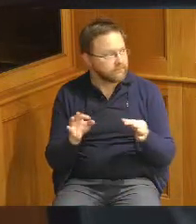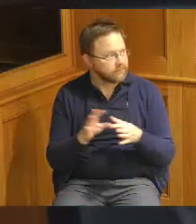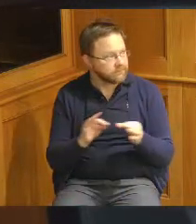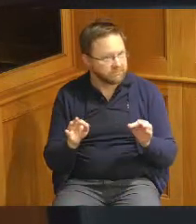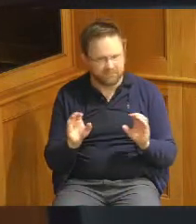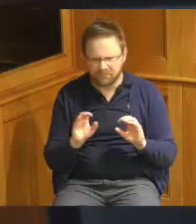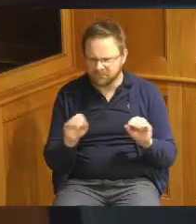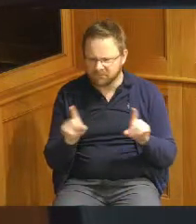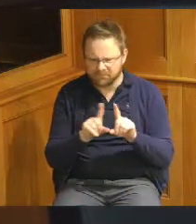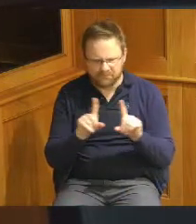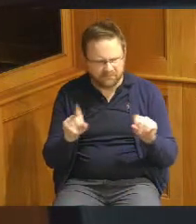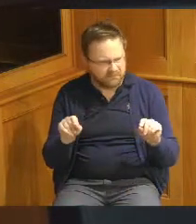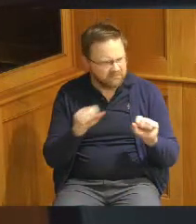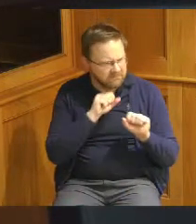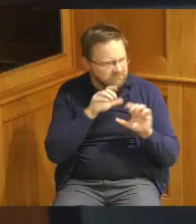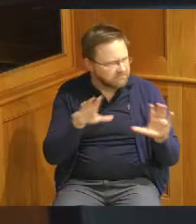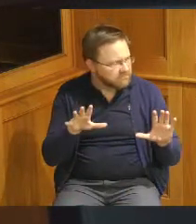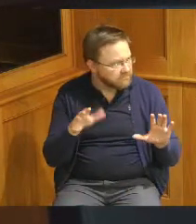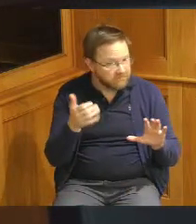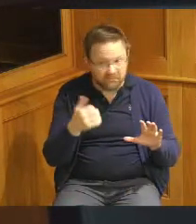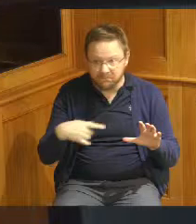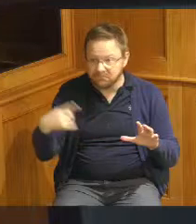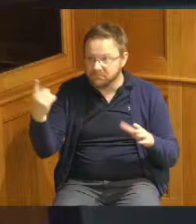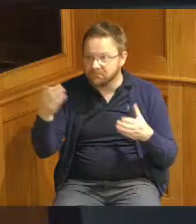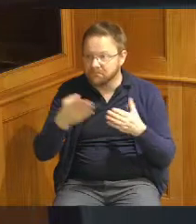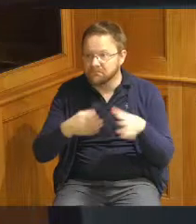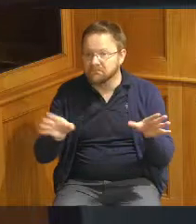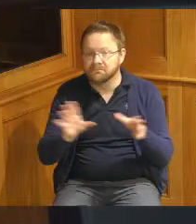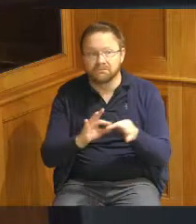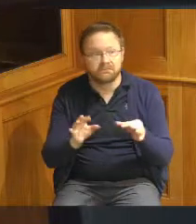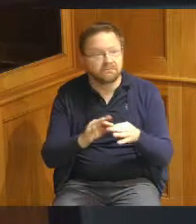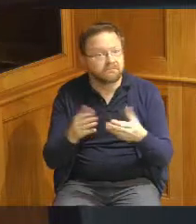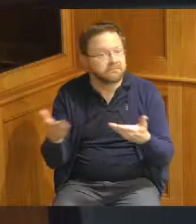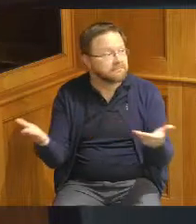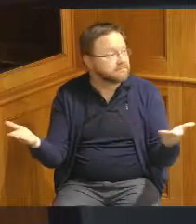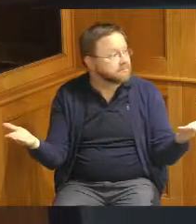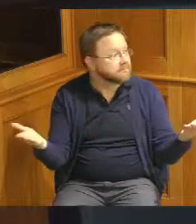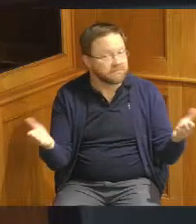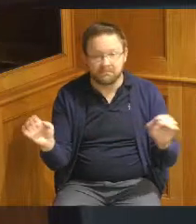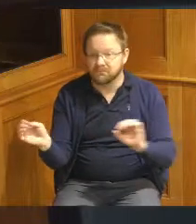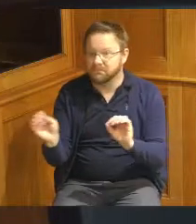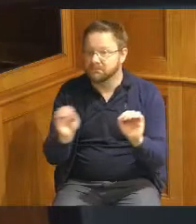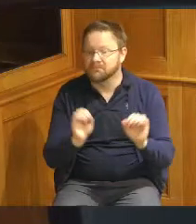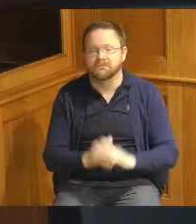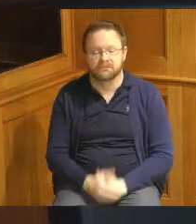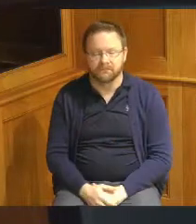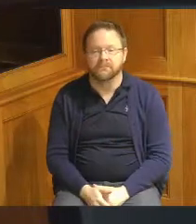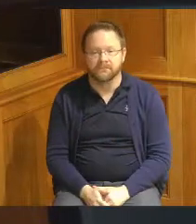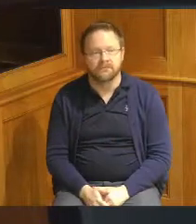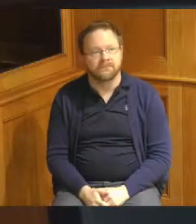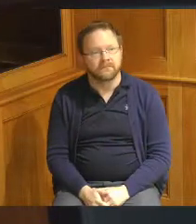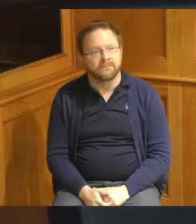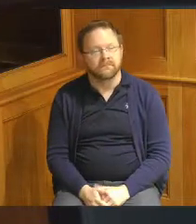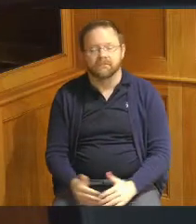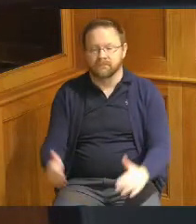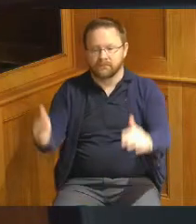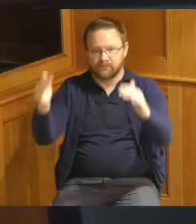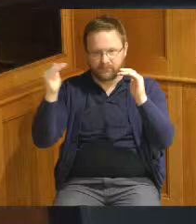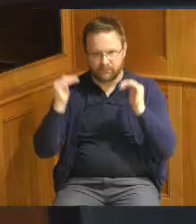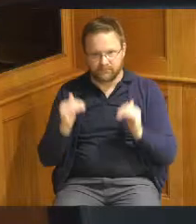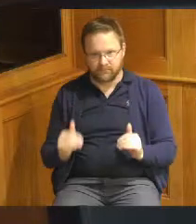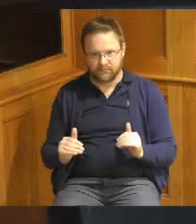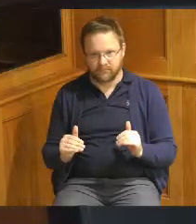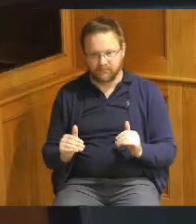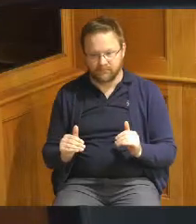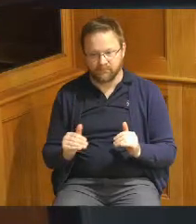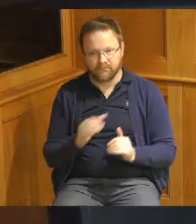any cards. Do we have anybody here for public comment? No? Okay. We then also have